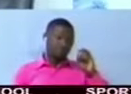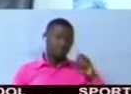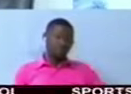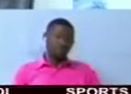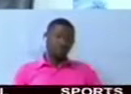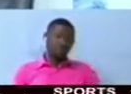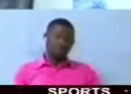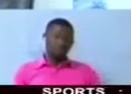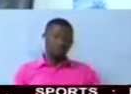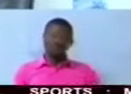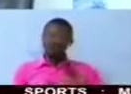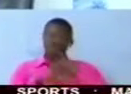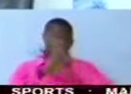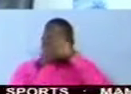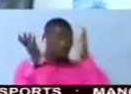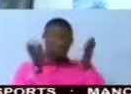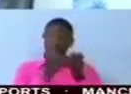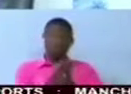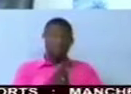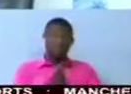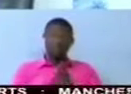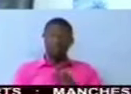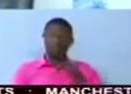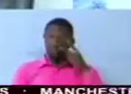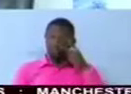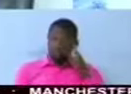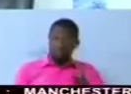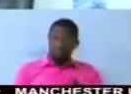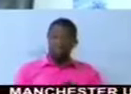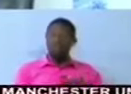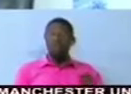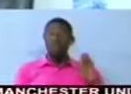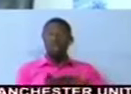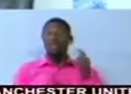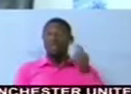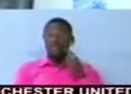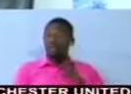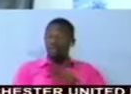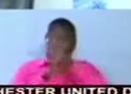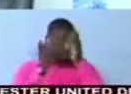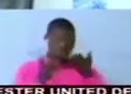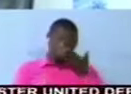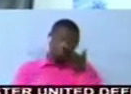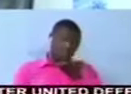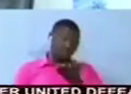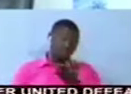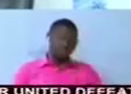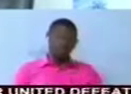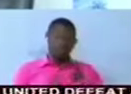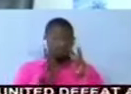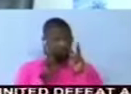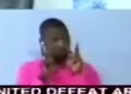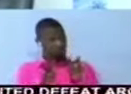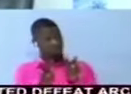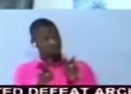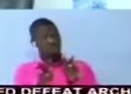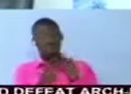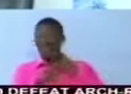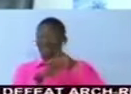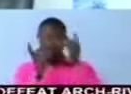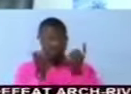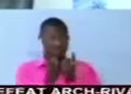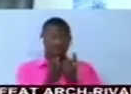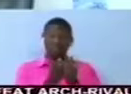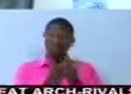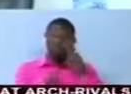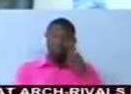nekk ci kaw they witness wow. on that day they were all up there ngi janok yep gis toroha gege